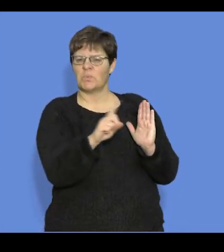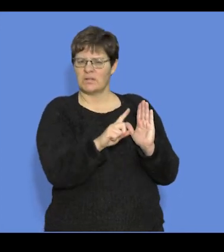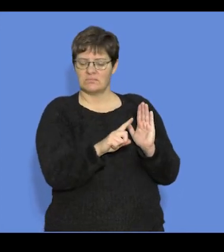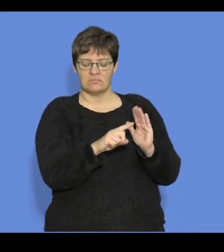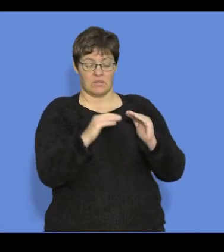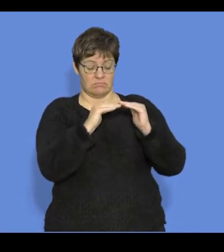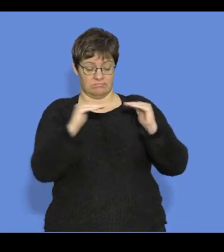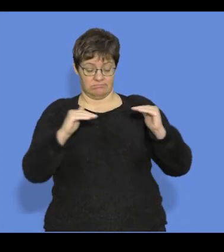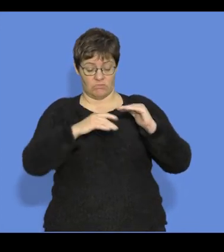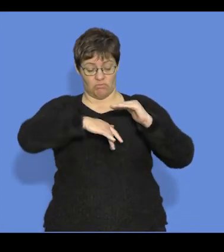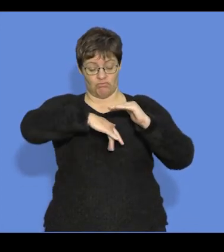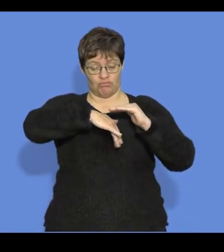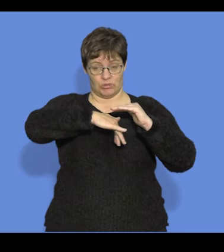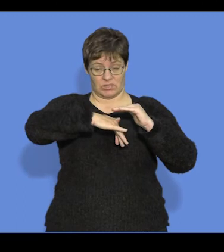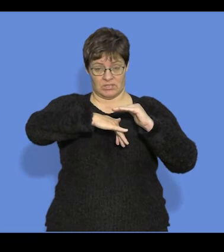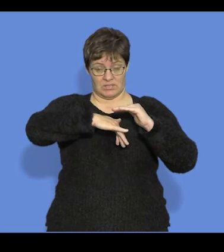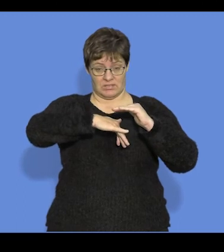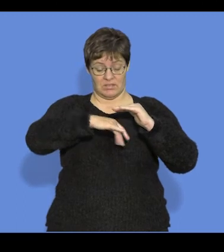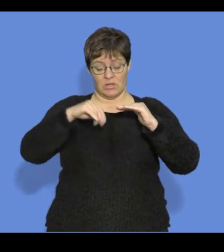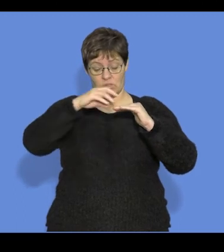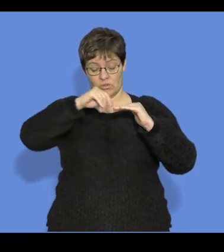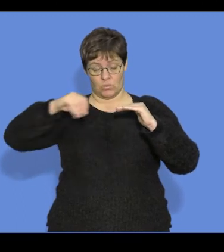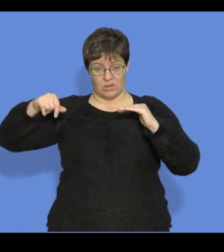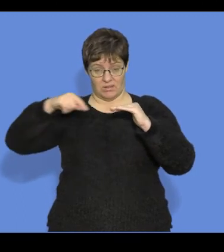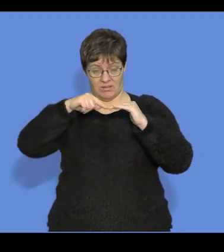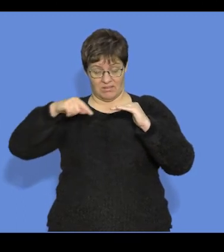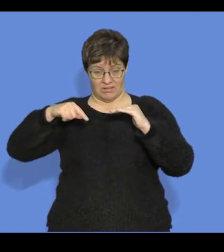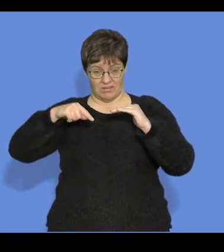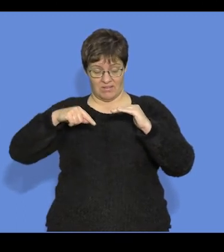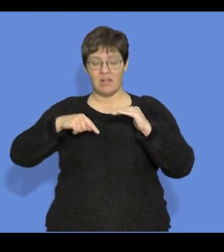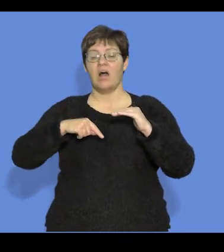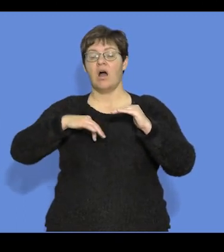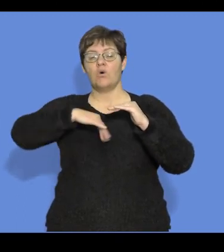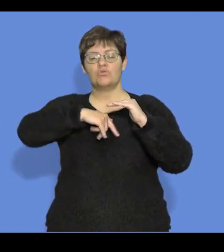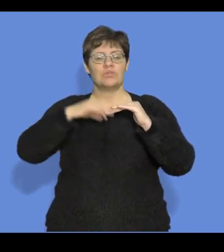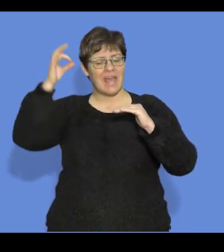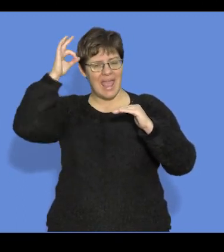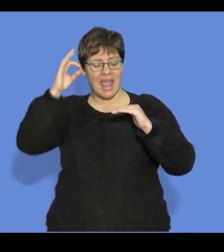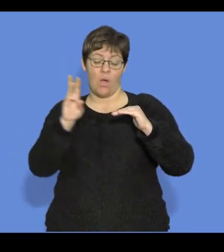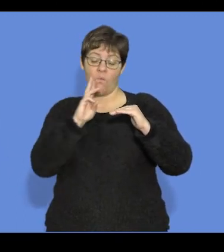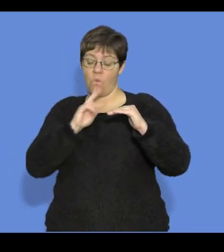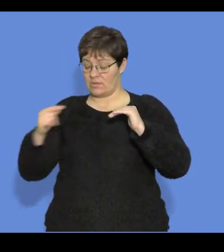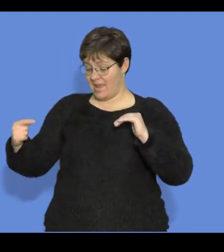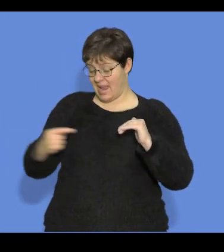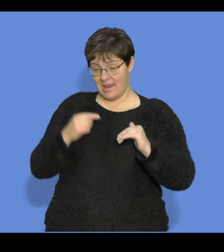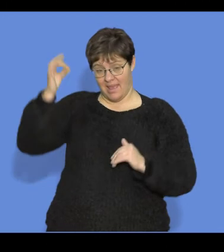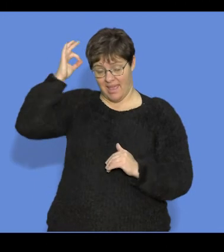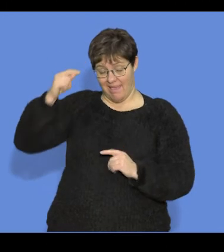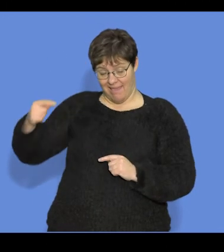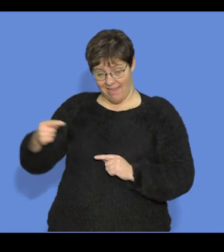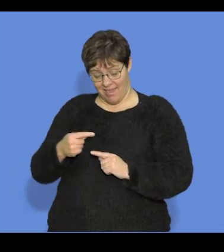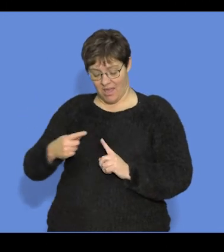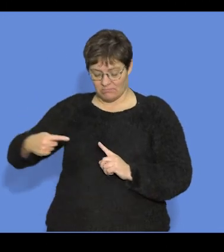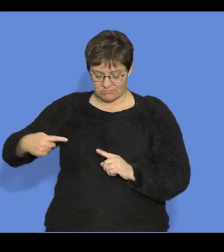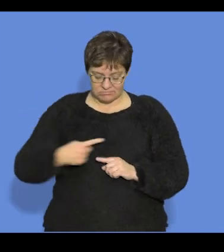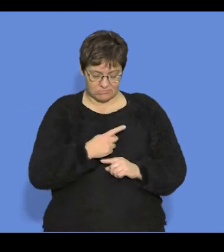here, below the soil surface. It shows root hairs, water moving into root hairs, moving